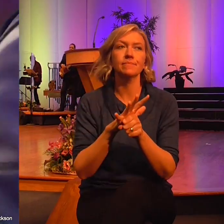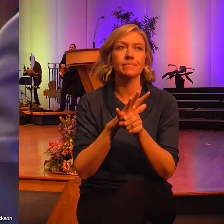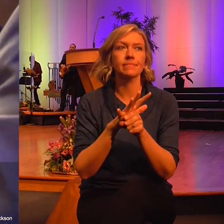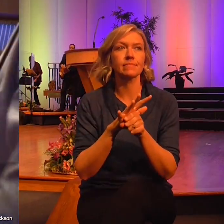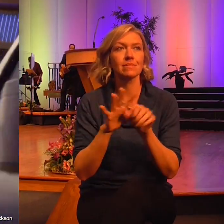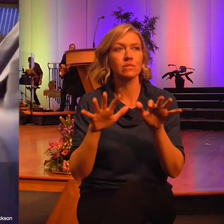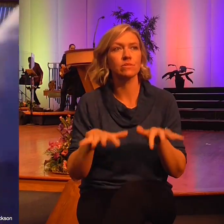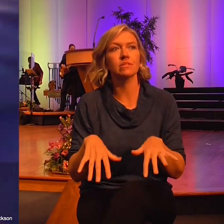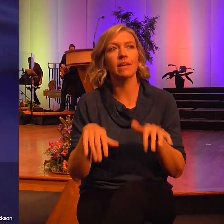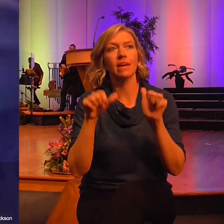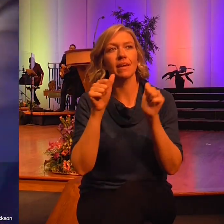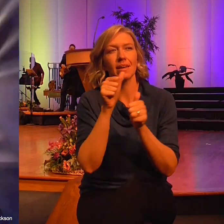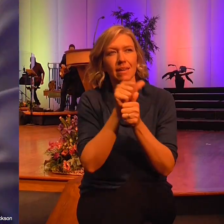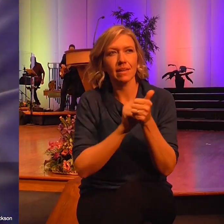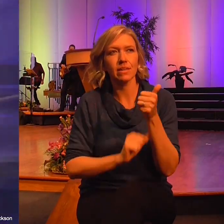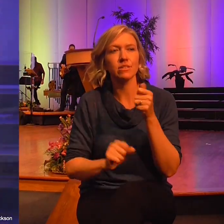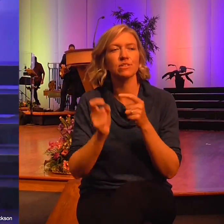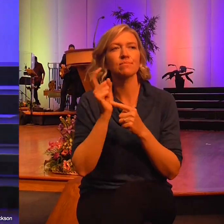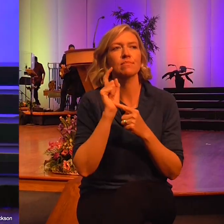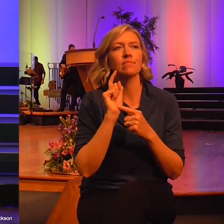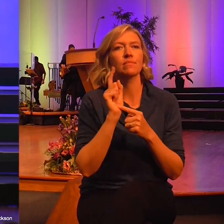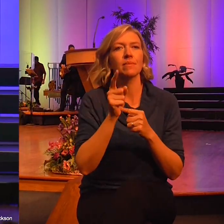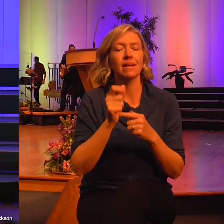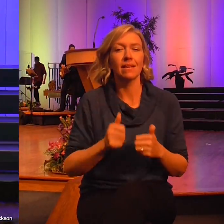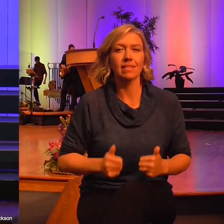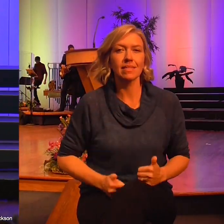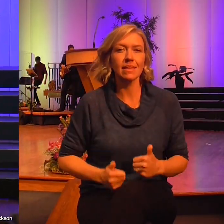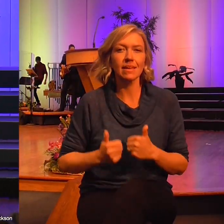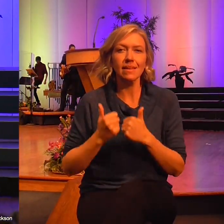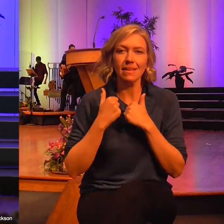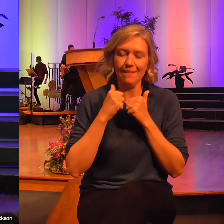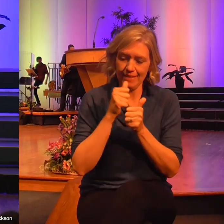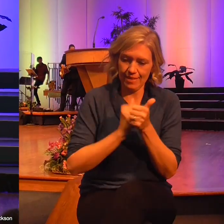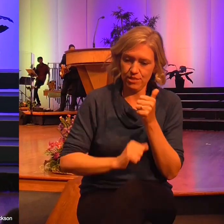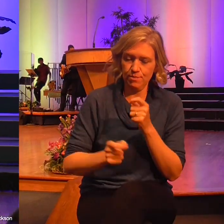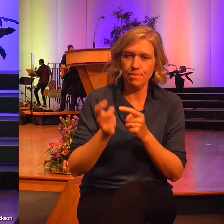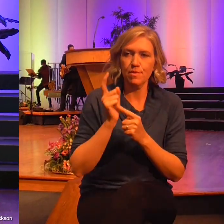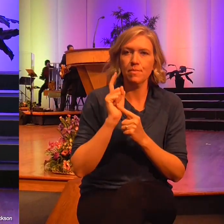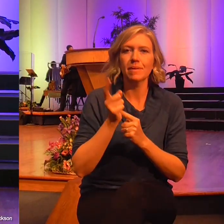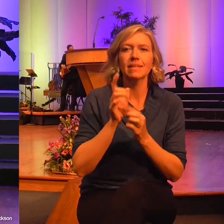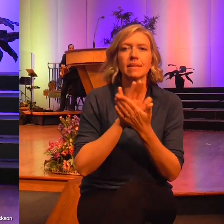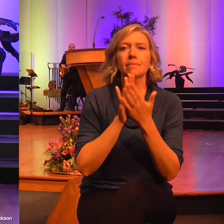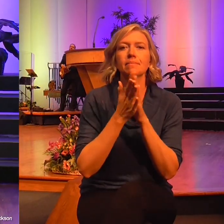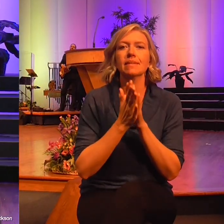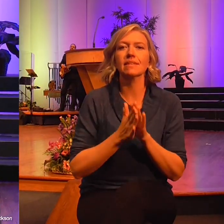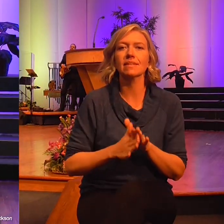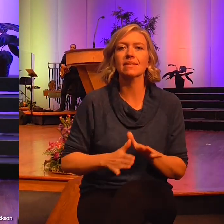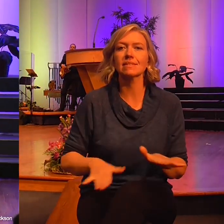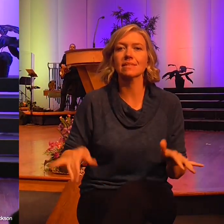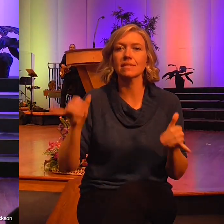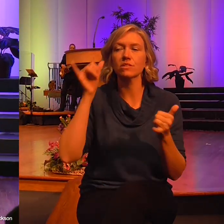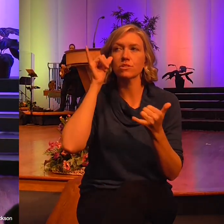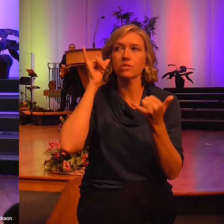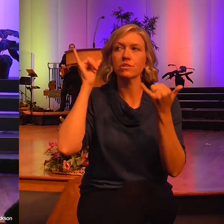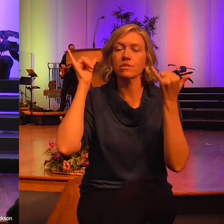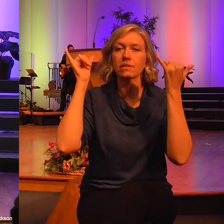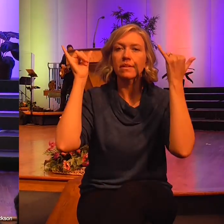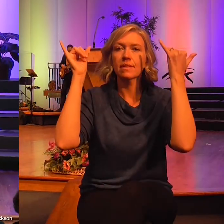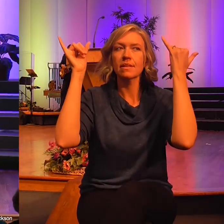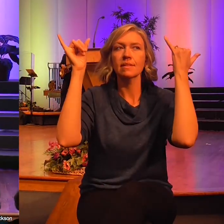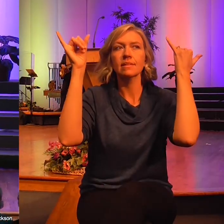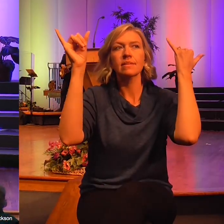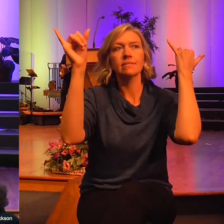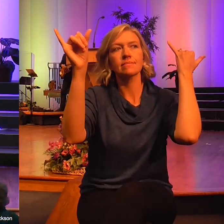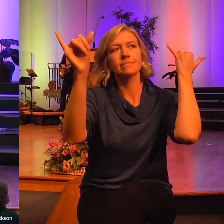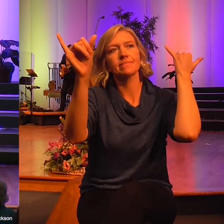vow. To take each moment and live each moment in peace eternal.